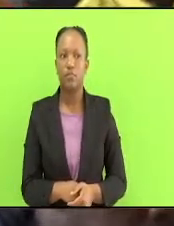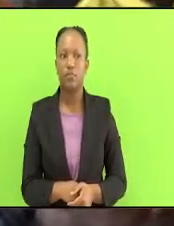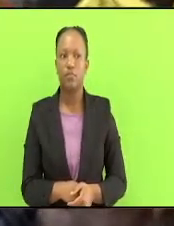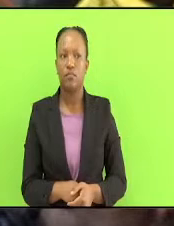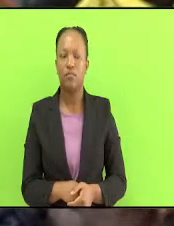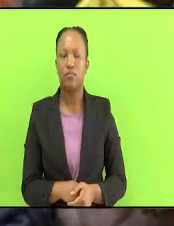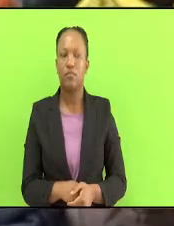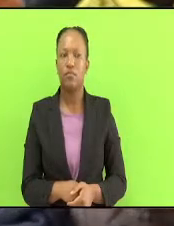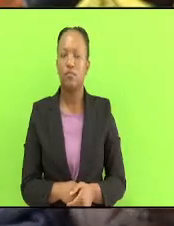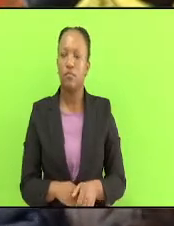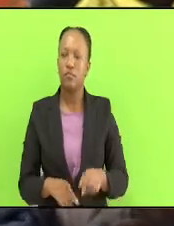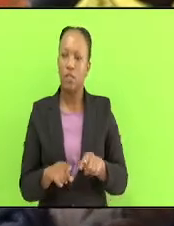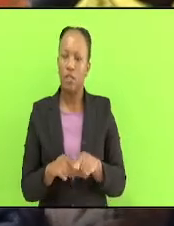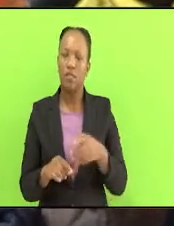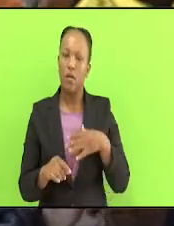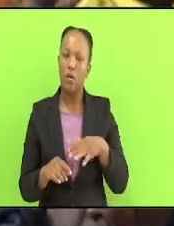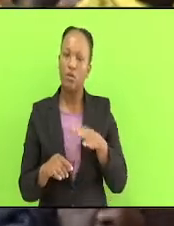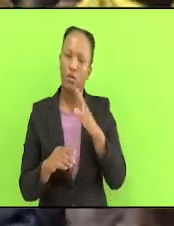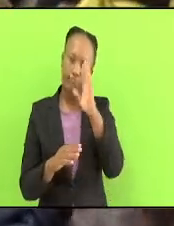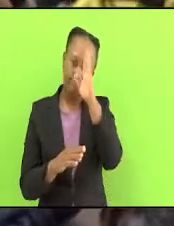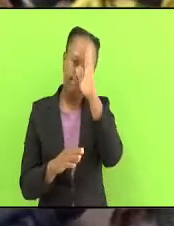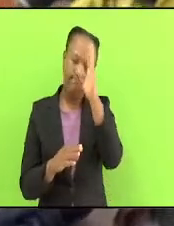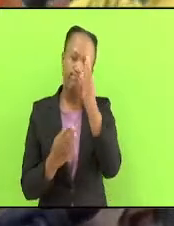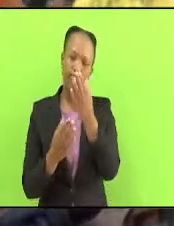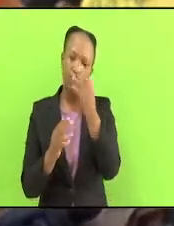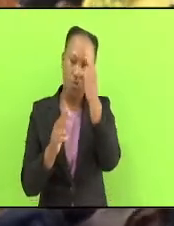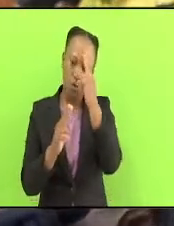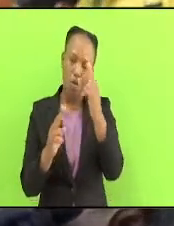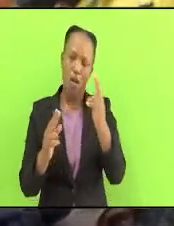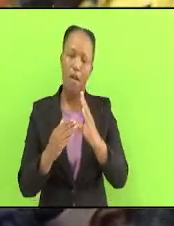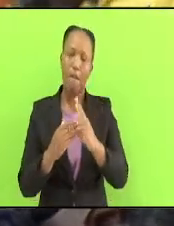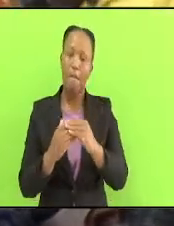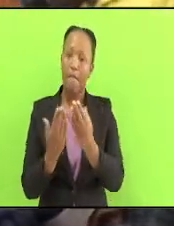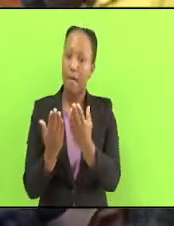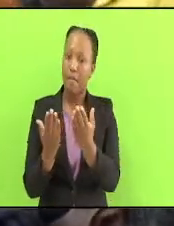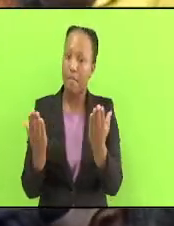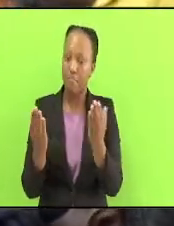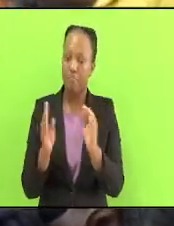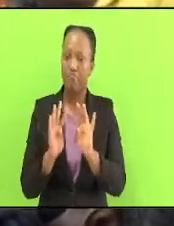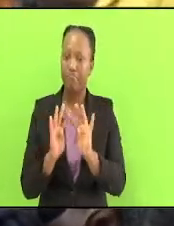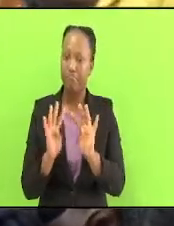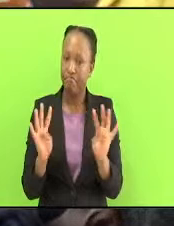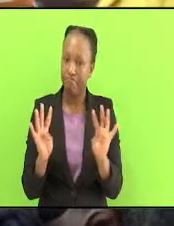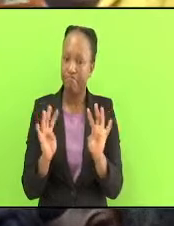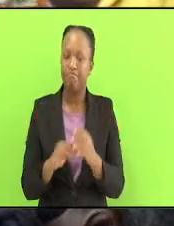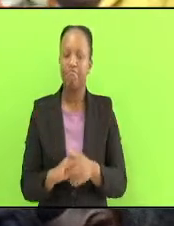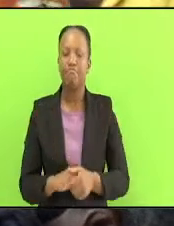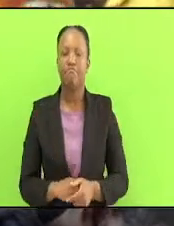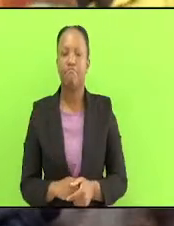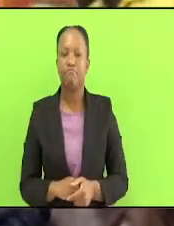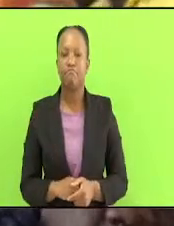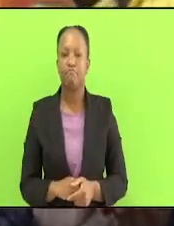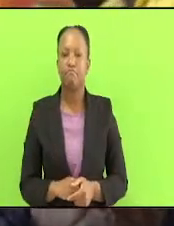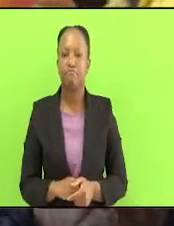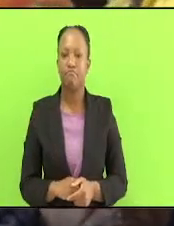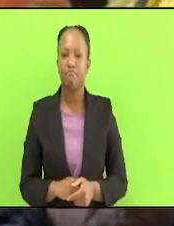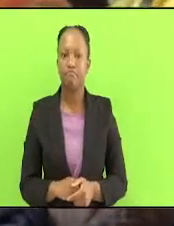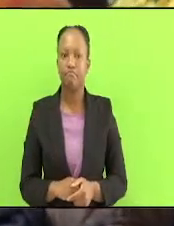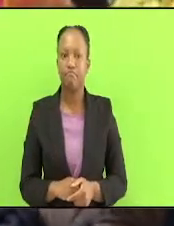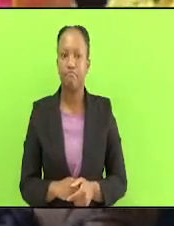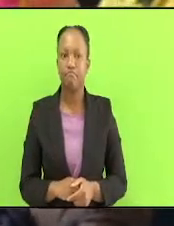honorable members, Jaanong ke batla go dumedisa maloko a tlotlegang. then ke dumedise